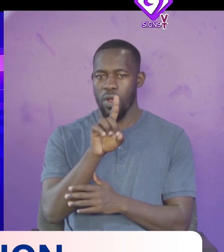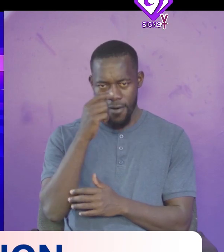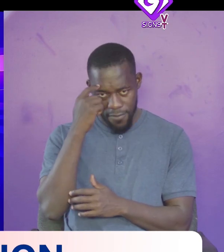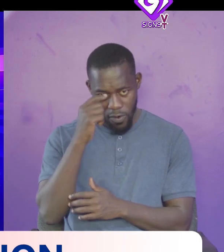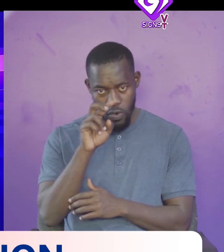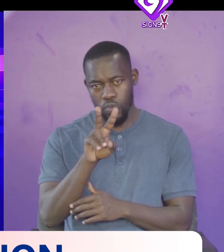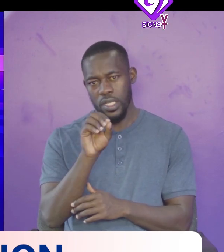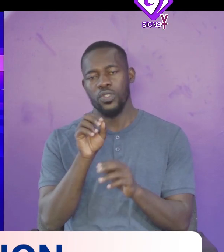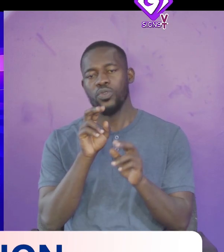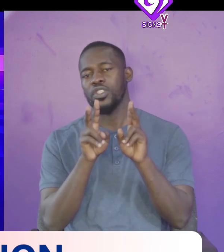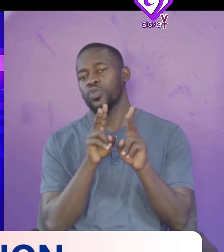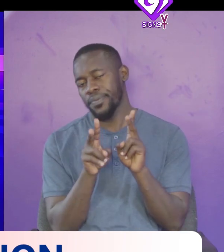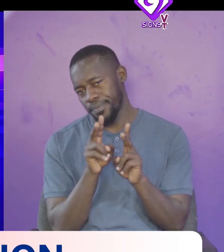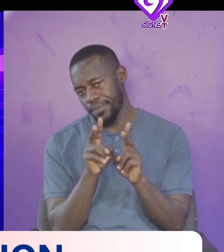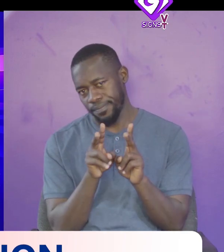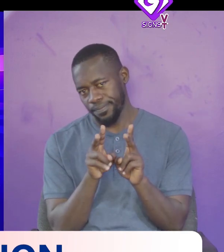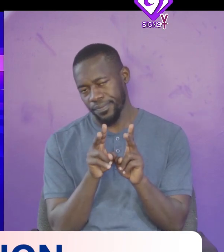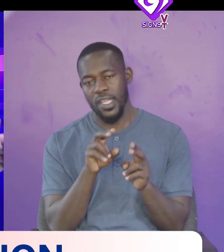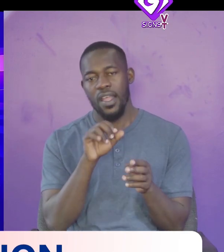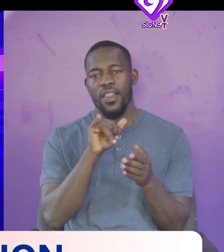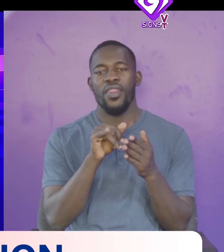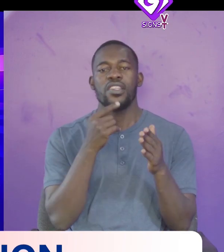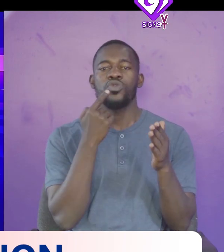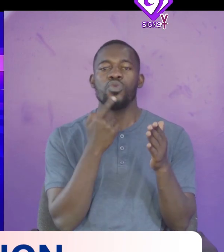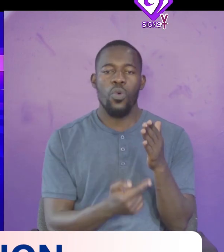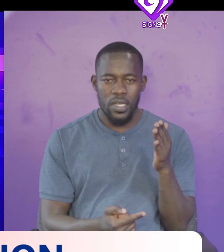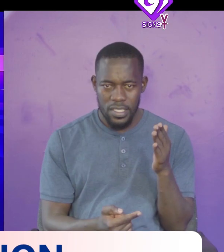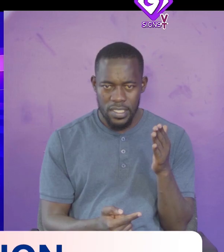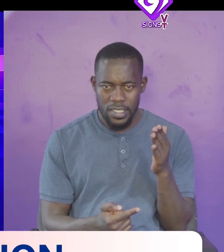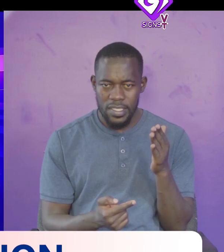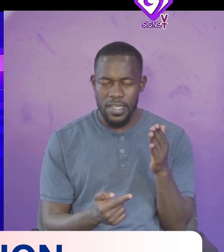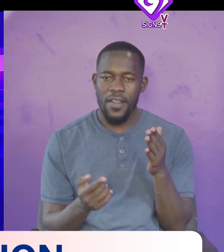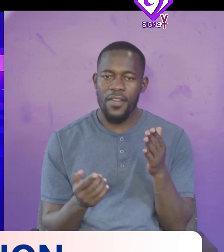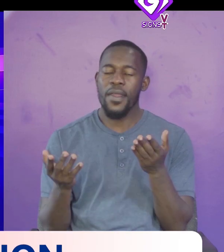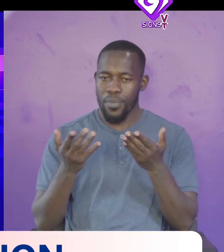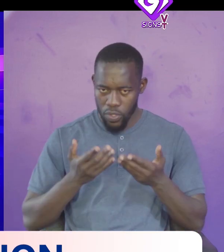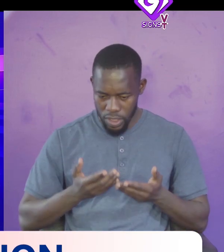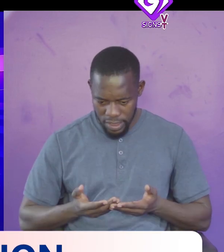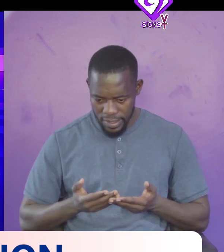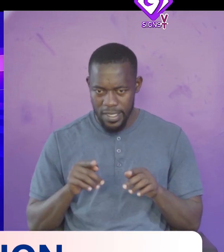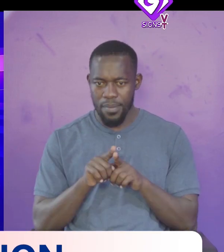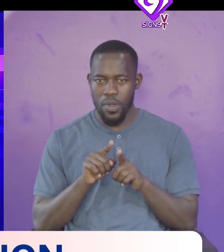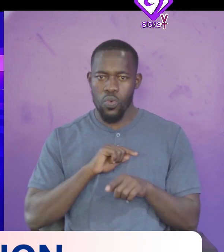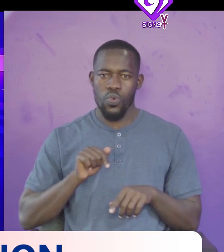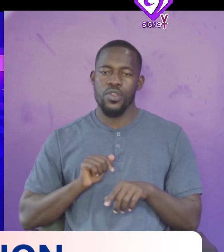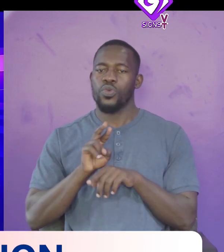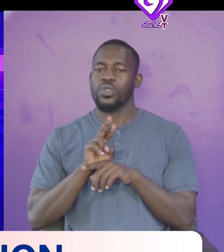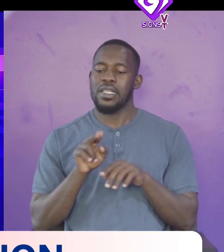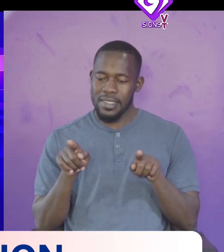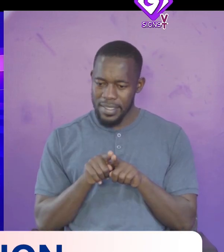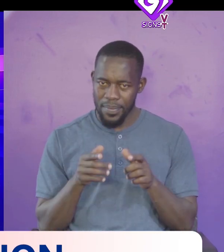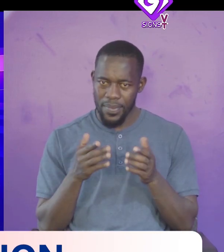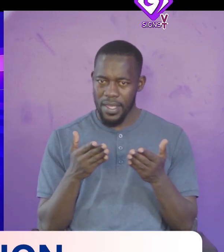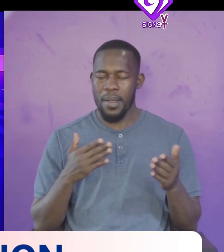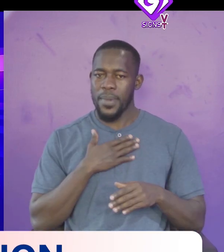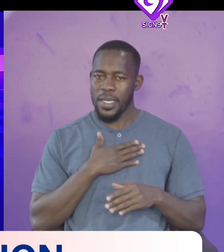2022. Right. That is what they also brought in, and we used the same to tell the Court of Appeal, please review